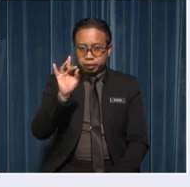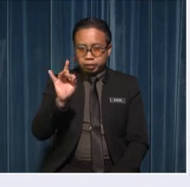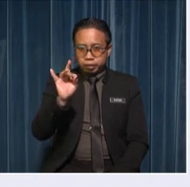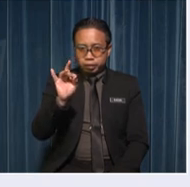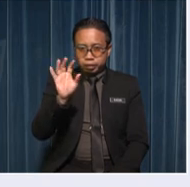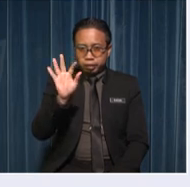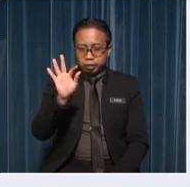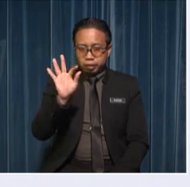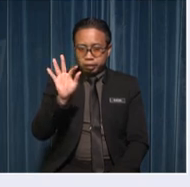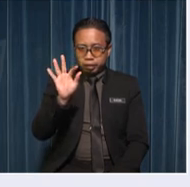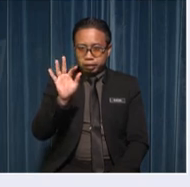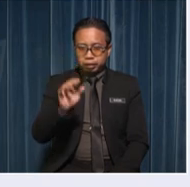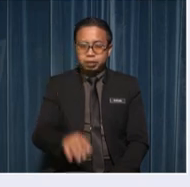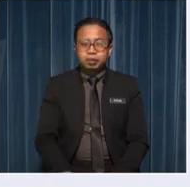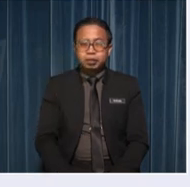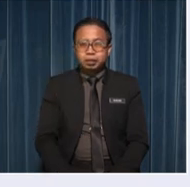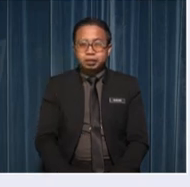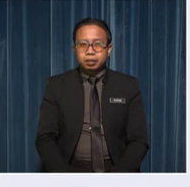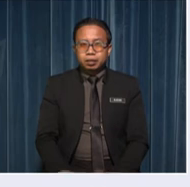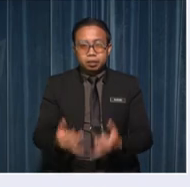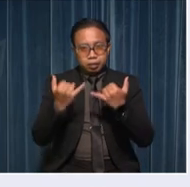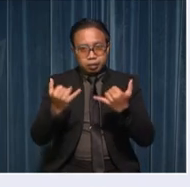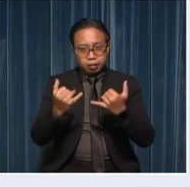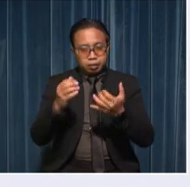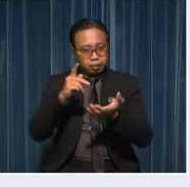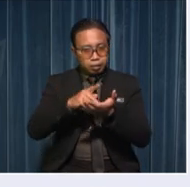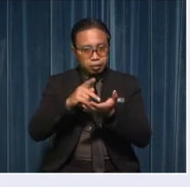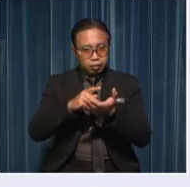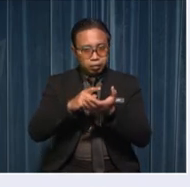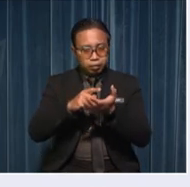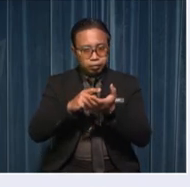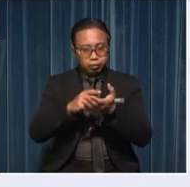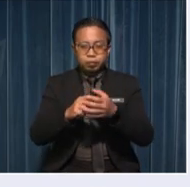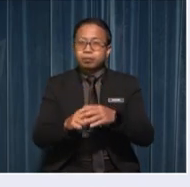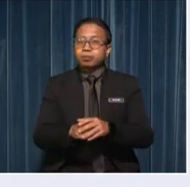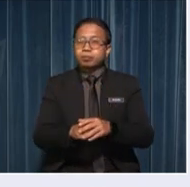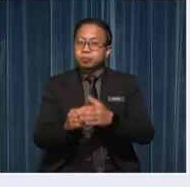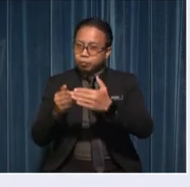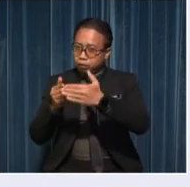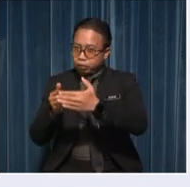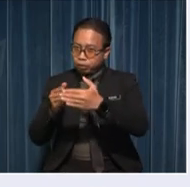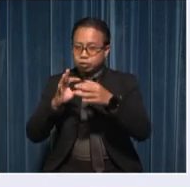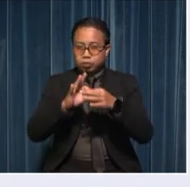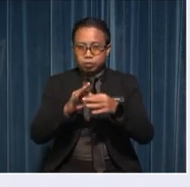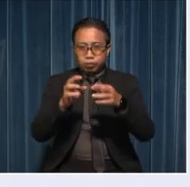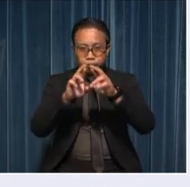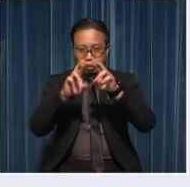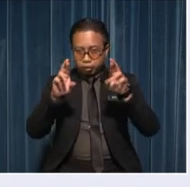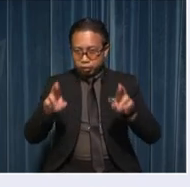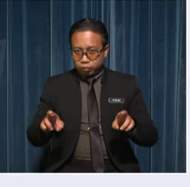8. Now, let's count the number of vertices of the rectangular